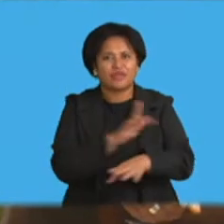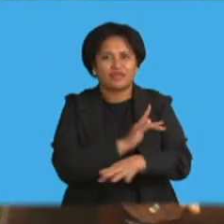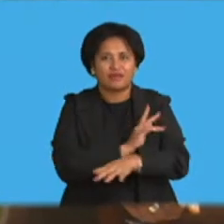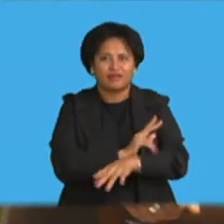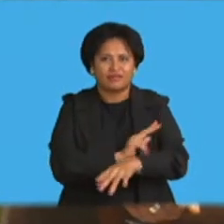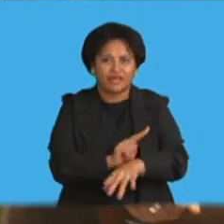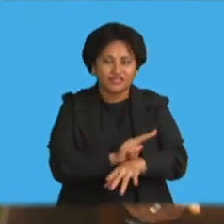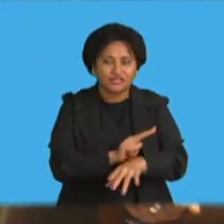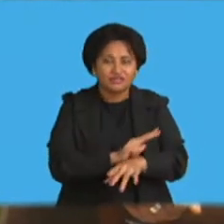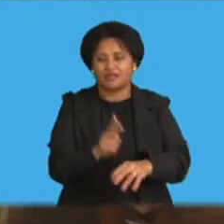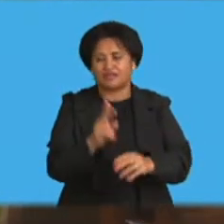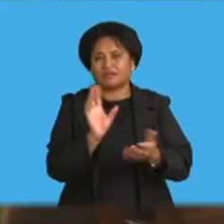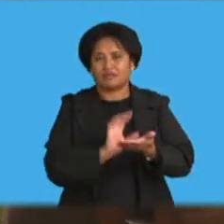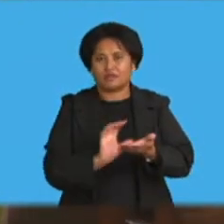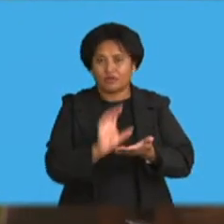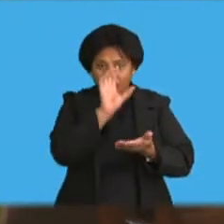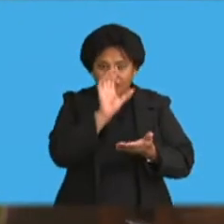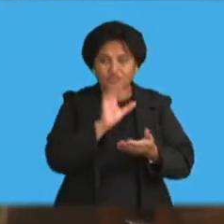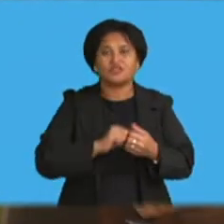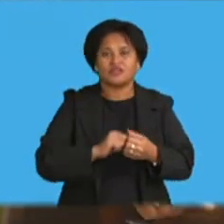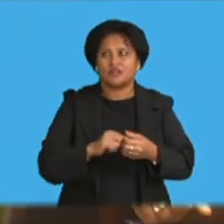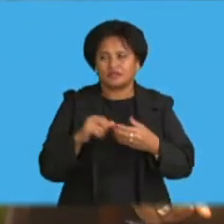analysis, and also in respect of our